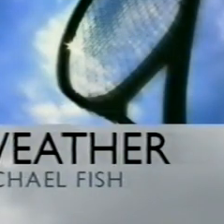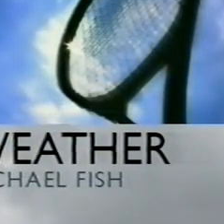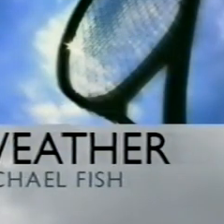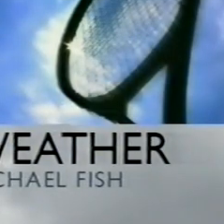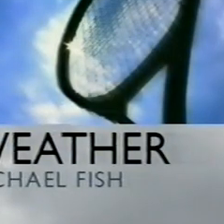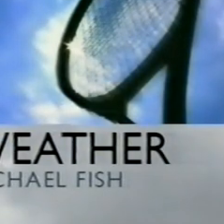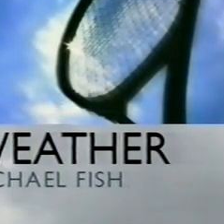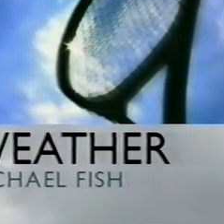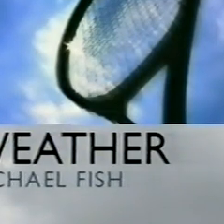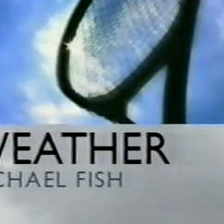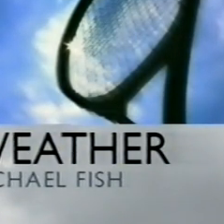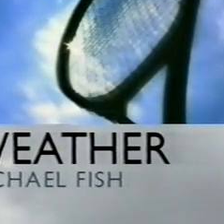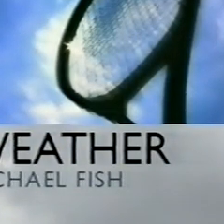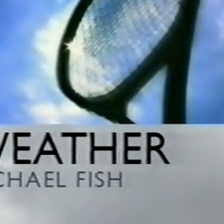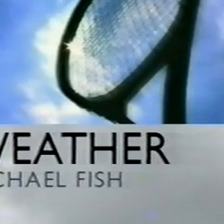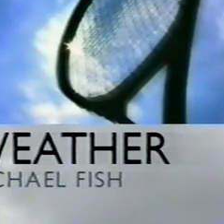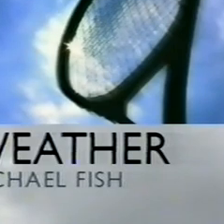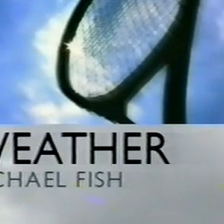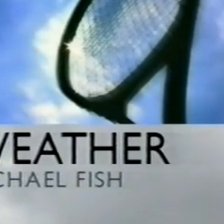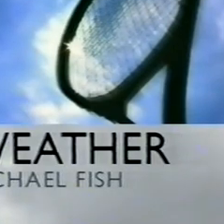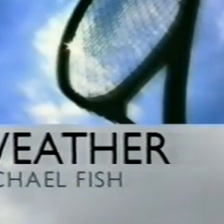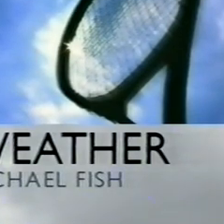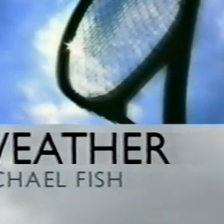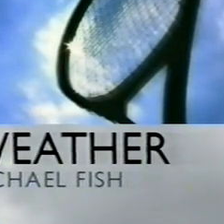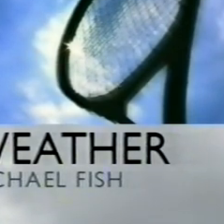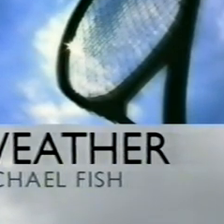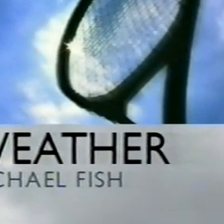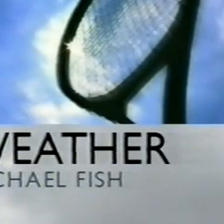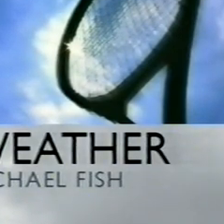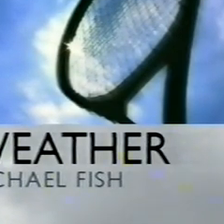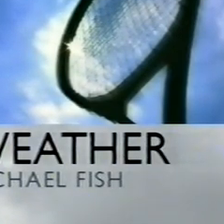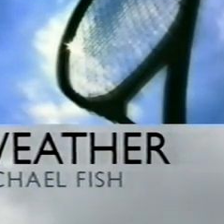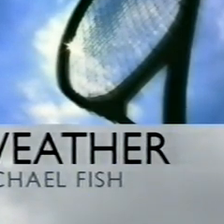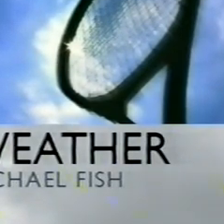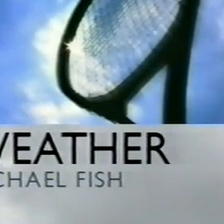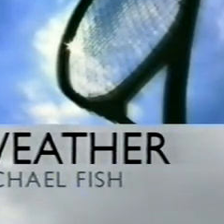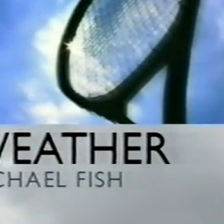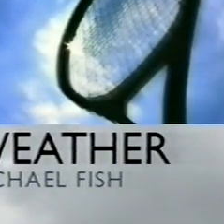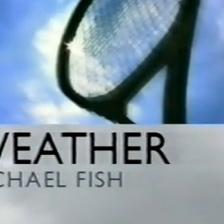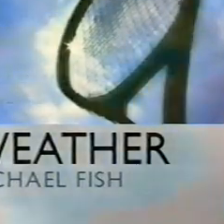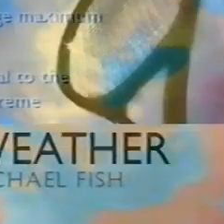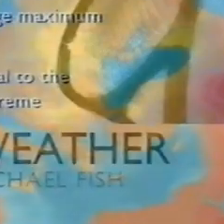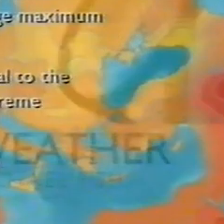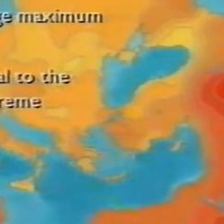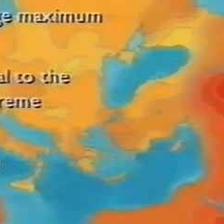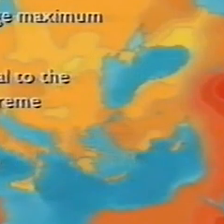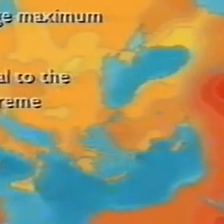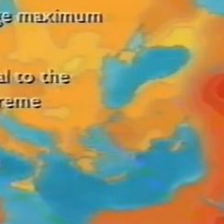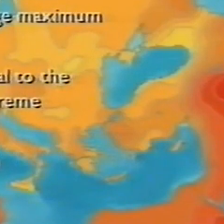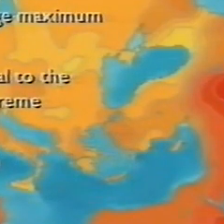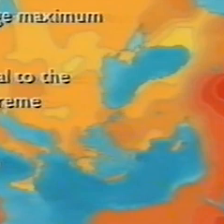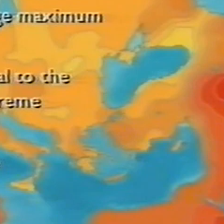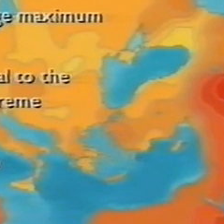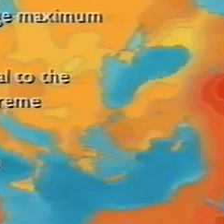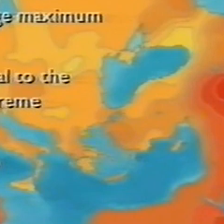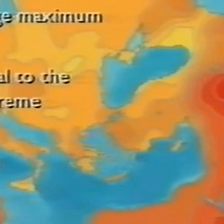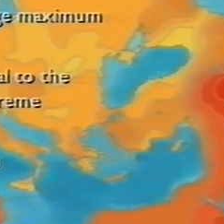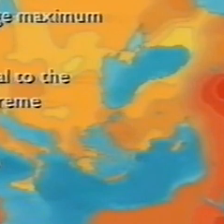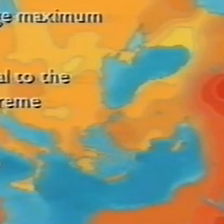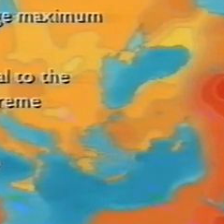Hello there. The heat wave has broken, or at least is in the process of breaking, across most parts of the continent. But we have had some record temperatures